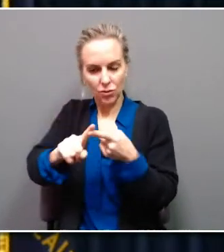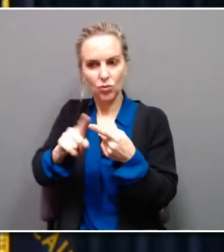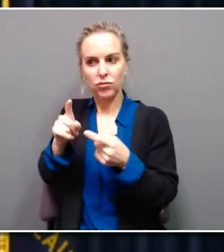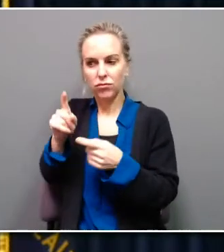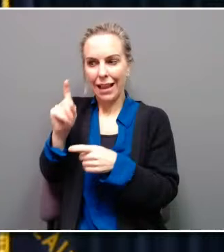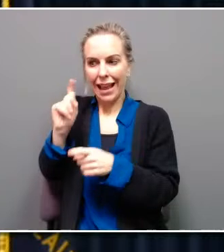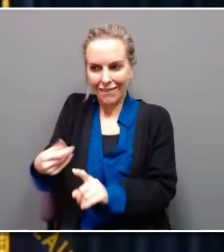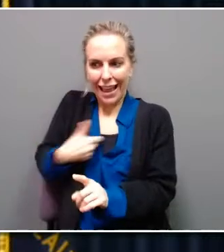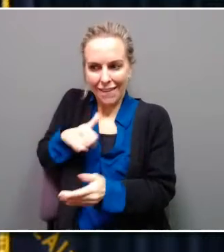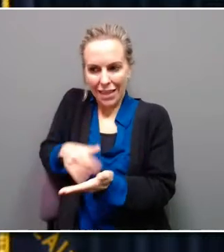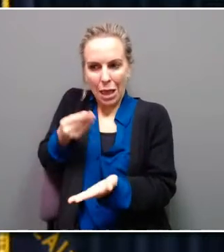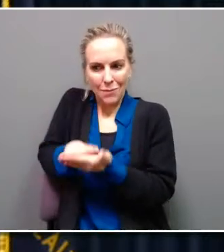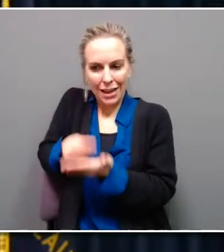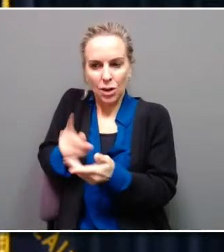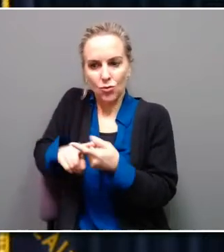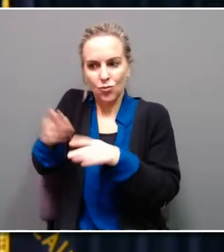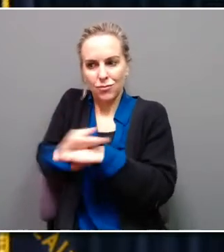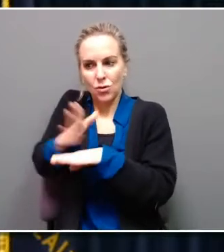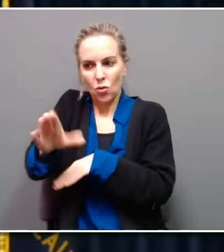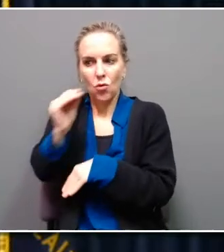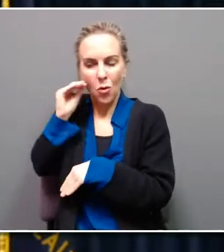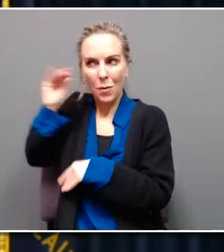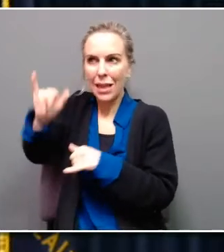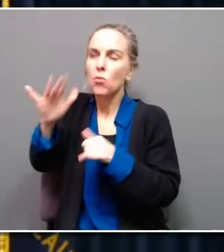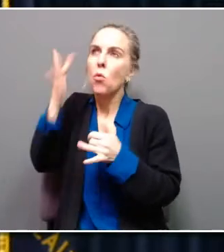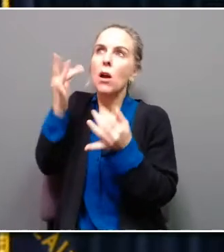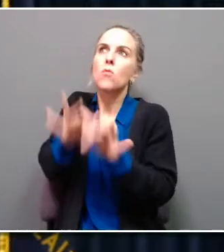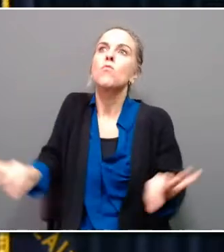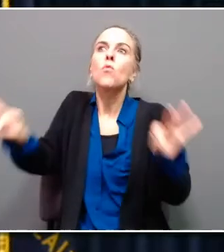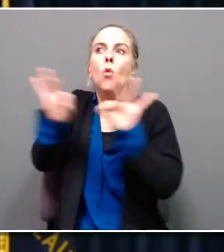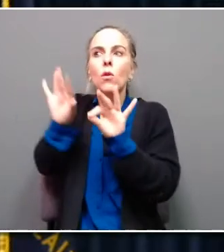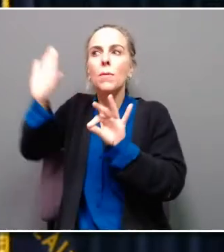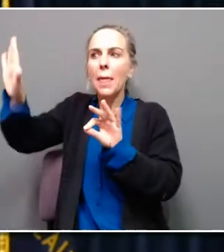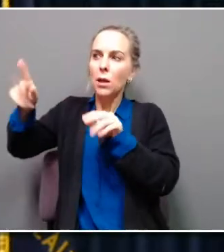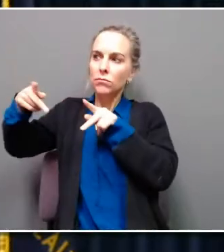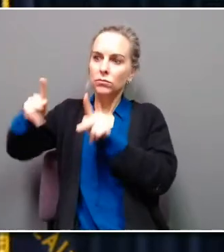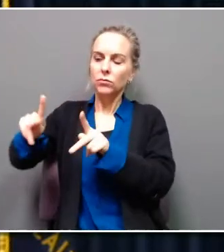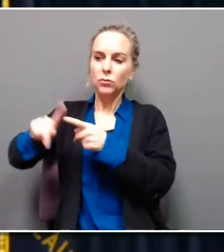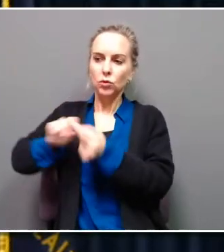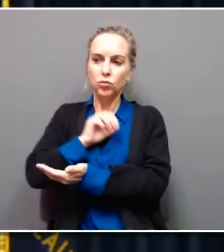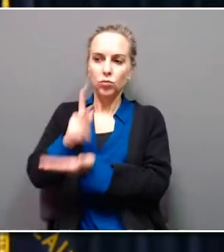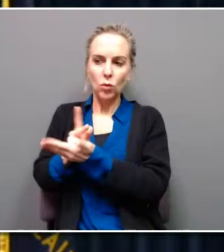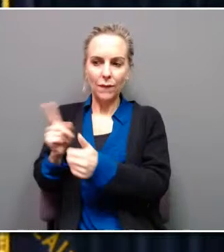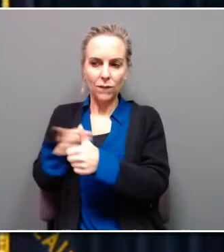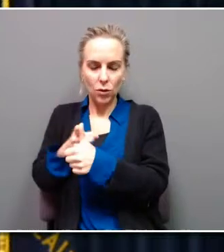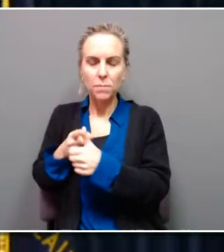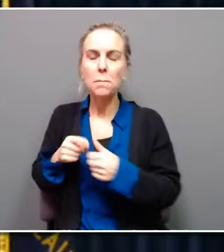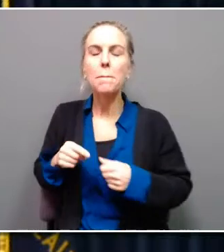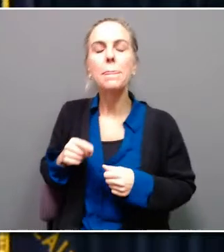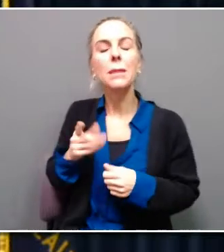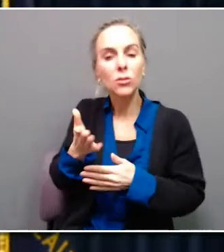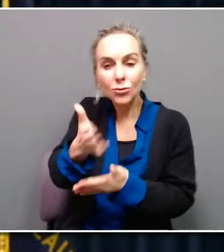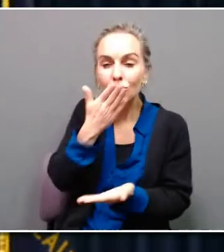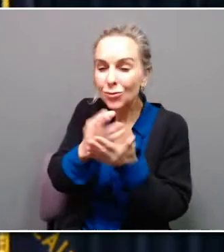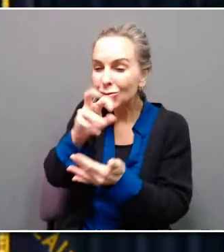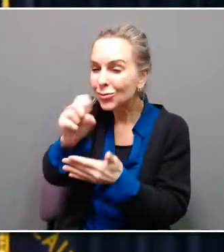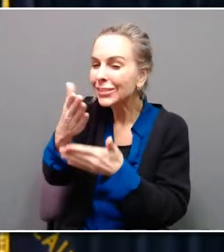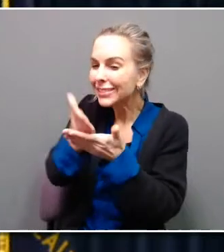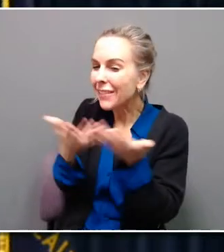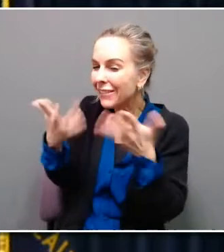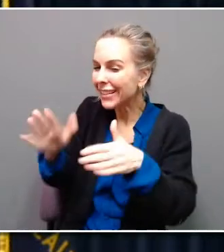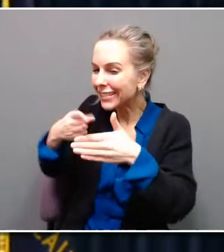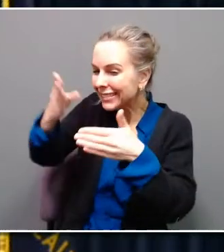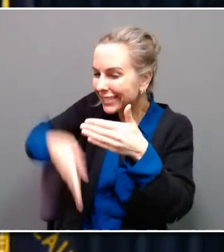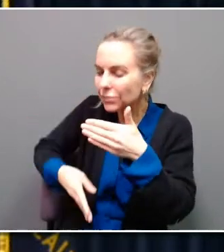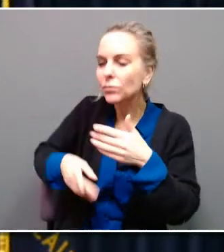gets approved that we can move forwards and significantly. The good news is that some of those are complete, and the infrastructure work has begun